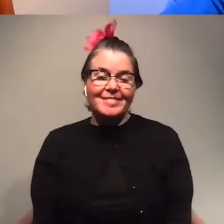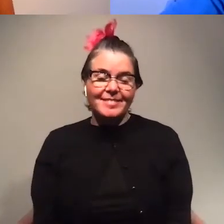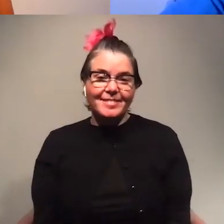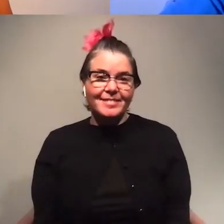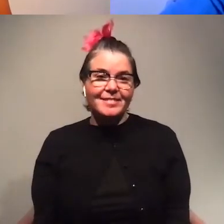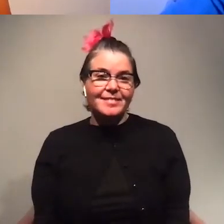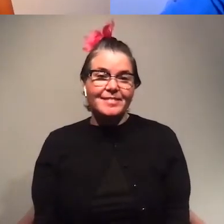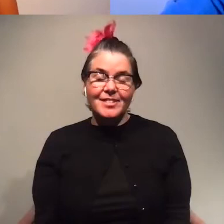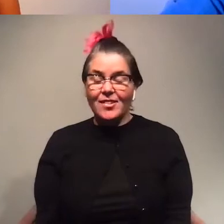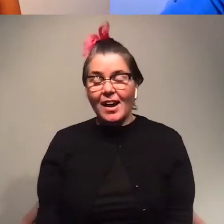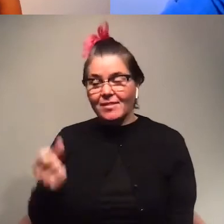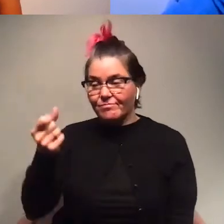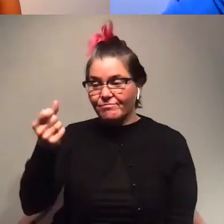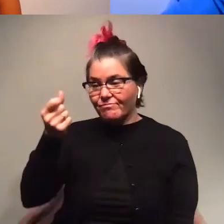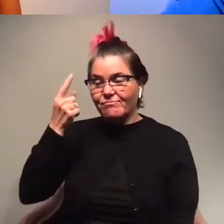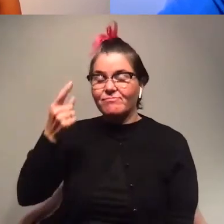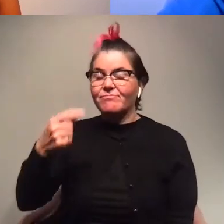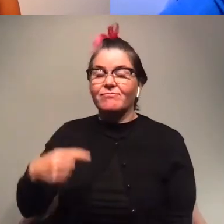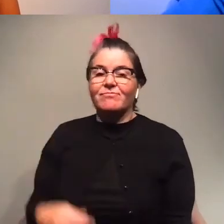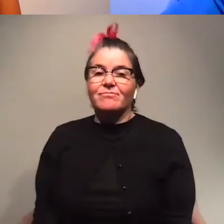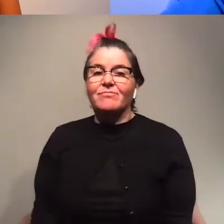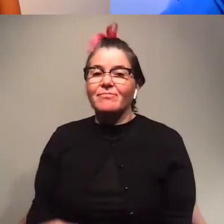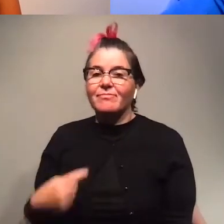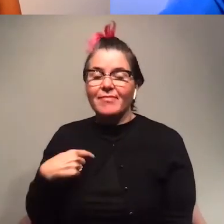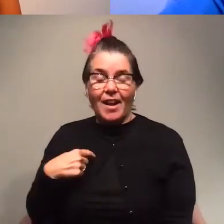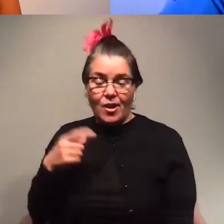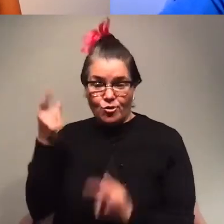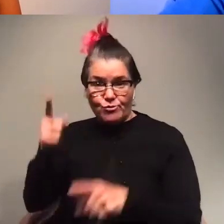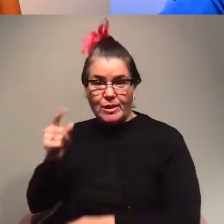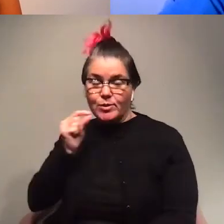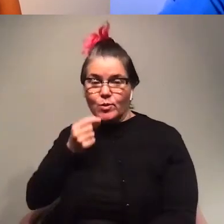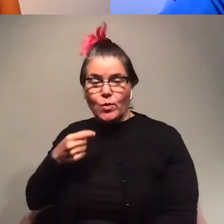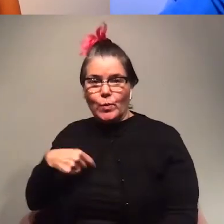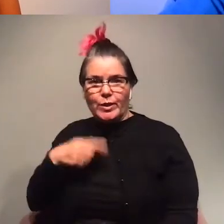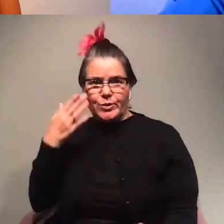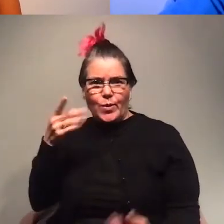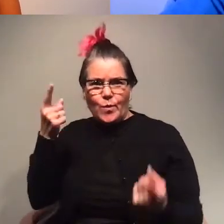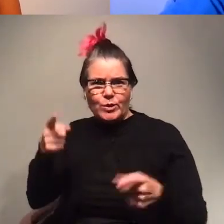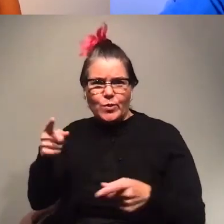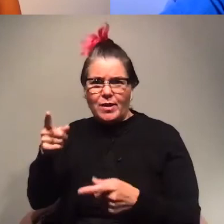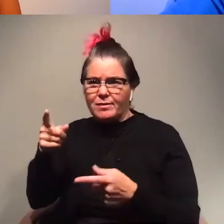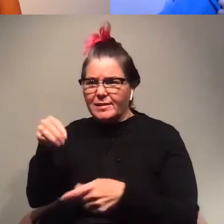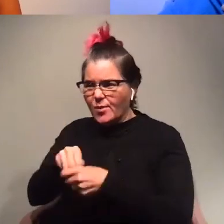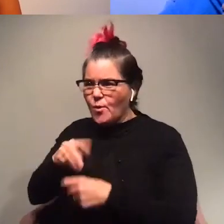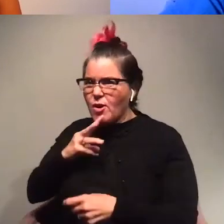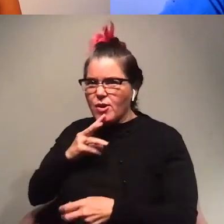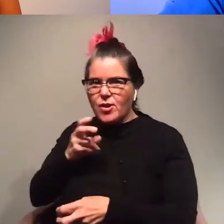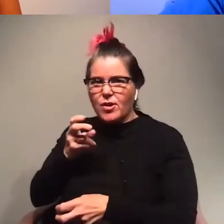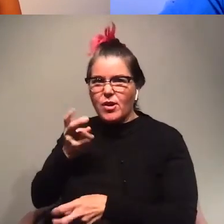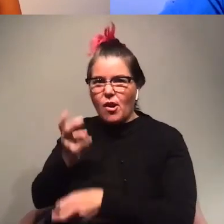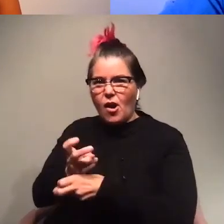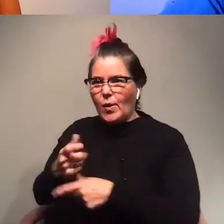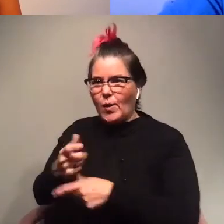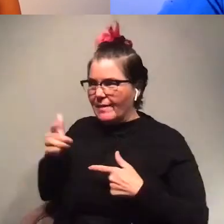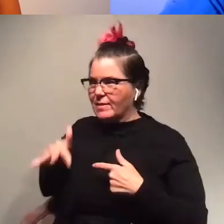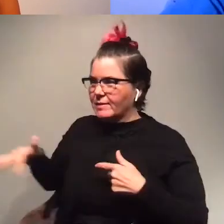No, I totally understand that. I also think it's really cool. And we don't know what's going on in the water. It's really hard to, like, I think terrestrial systems, you can see